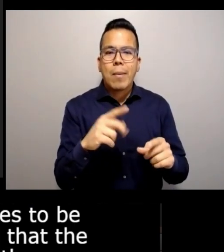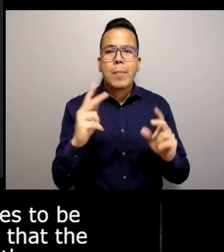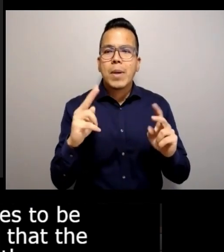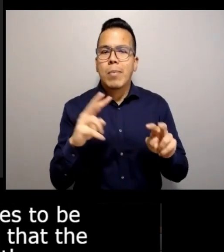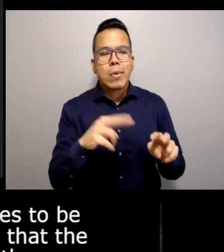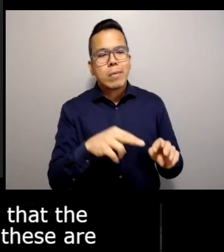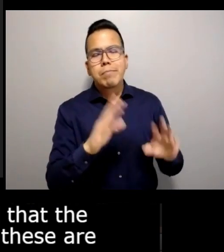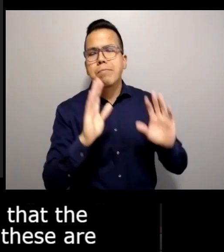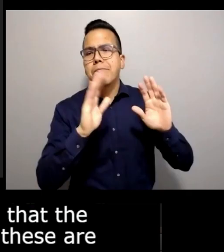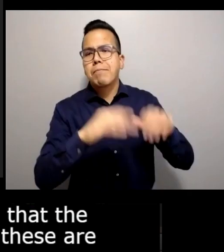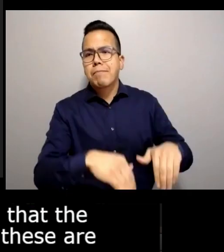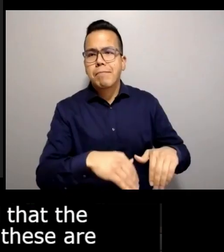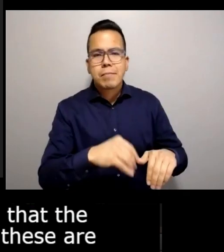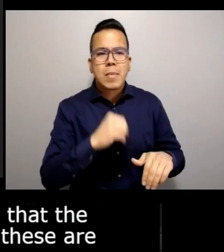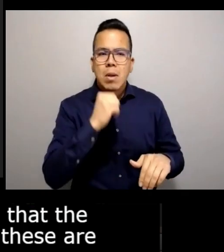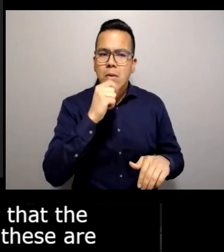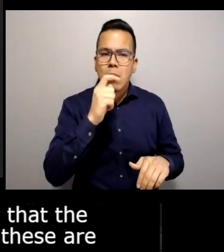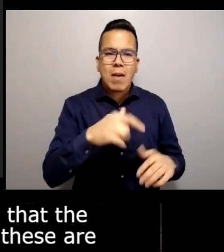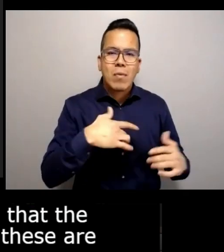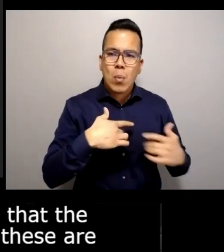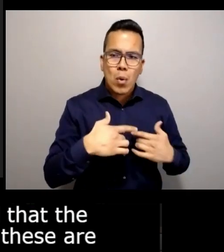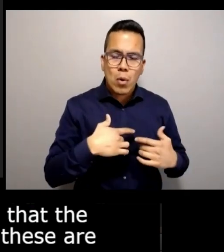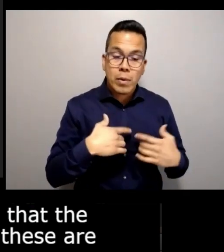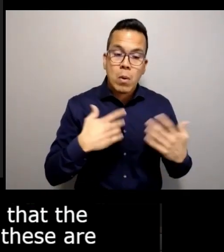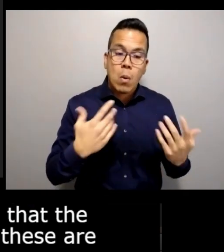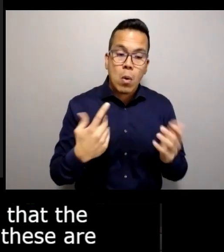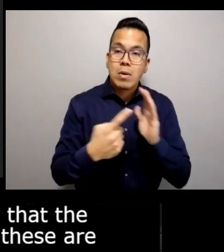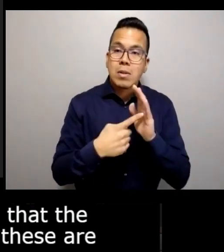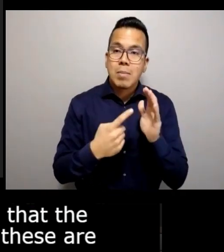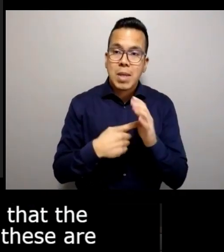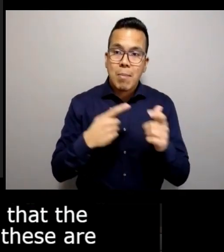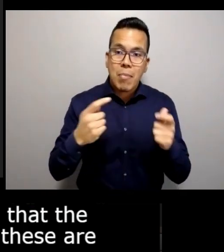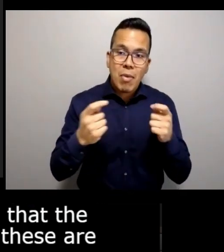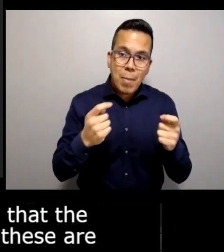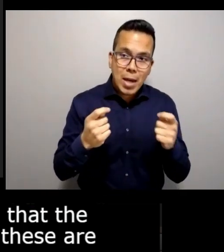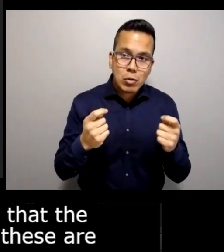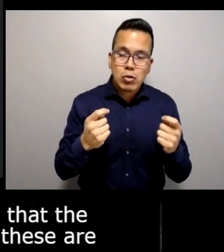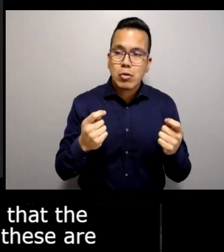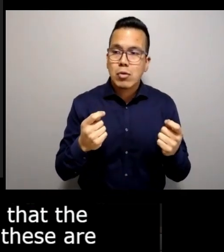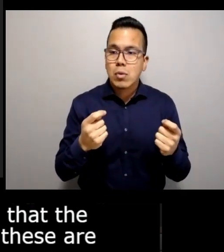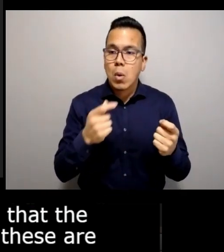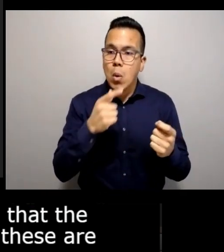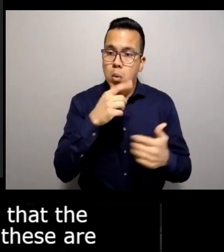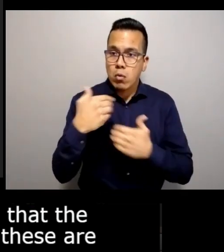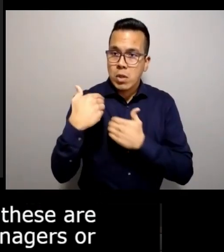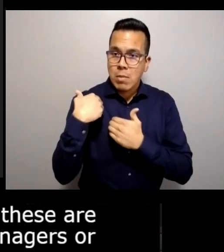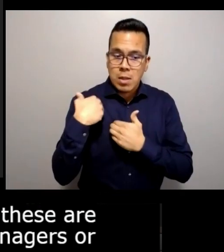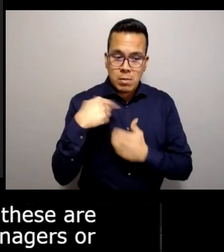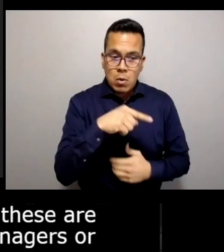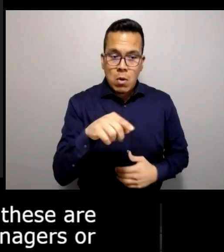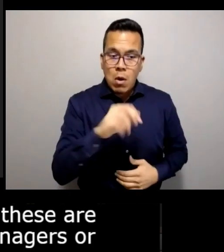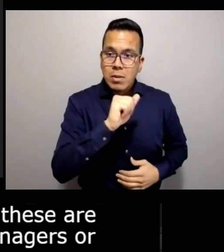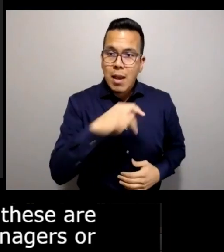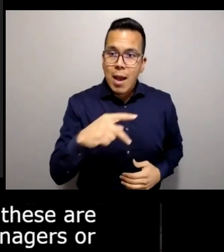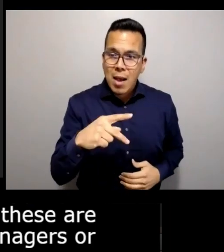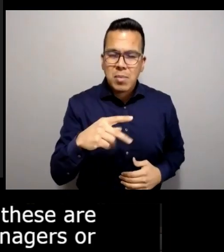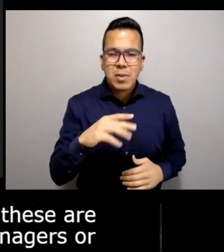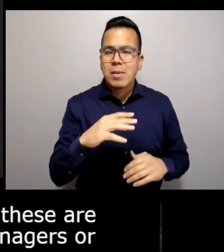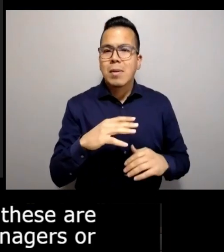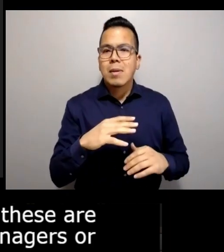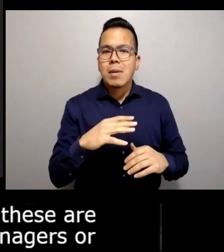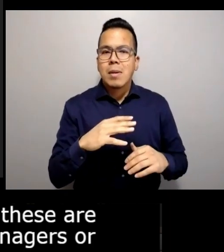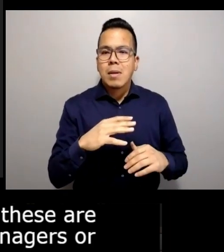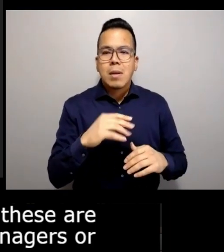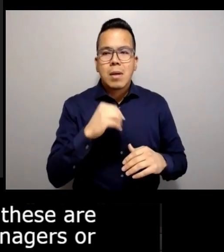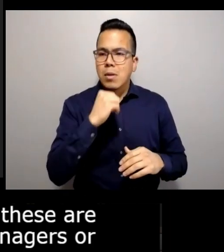sometimes the managers or the handlers do not take care of these issues. But certainly I would